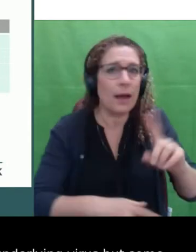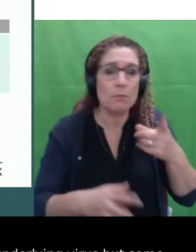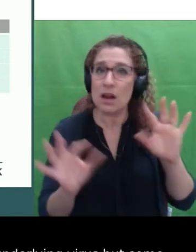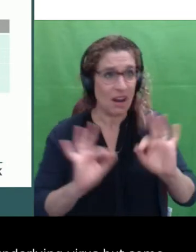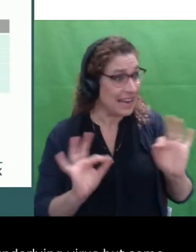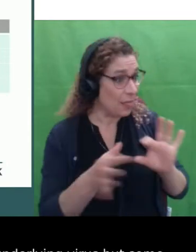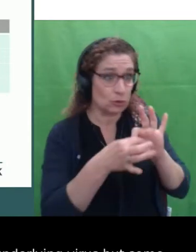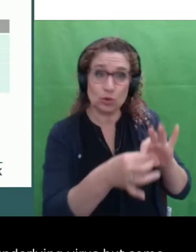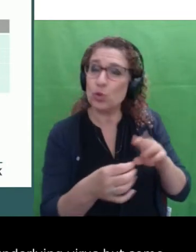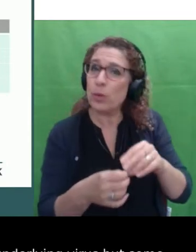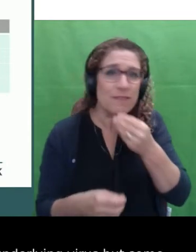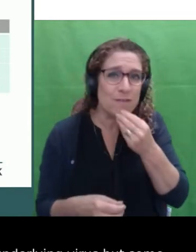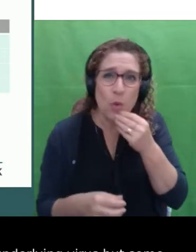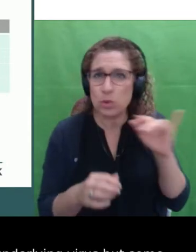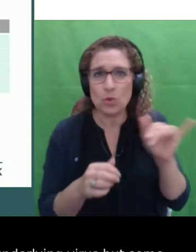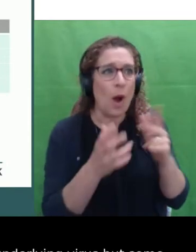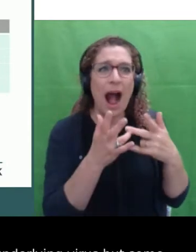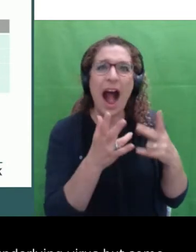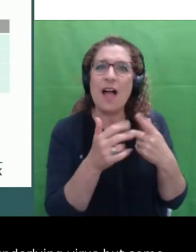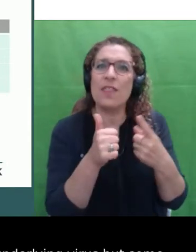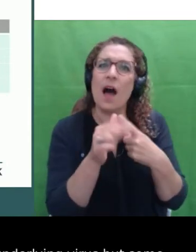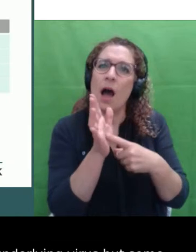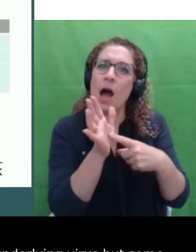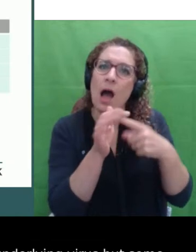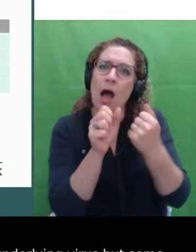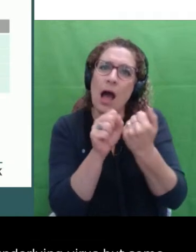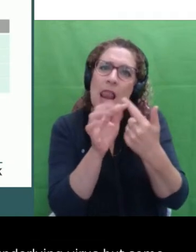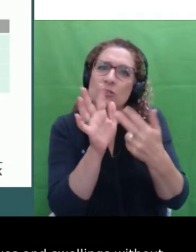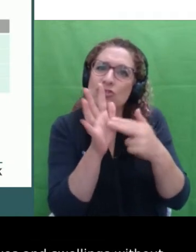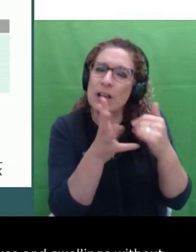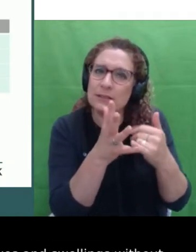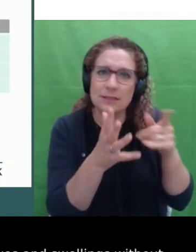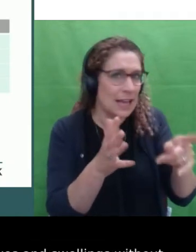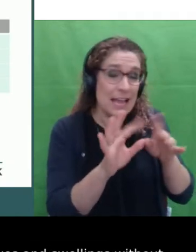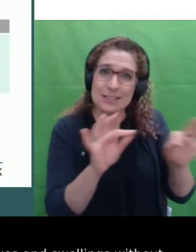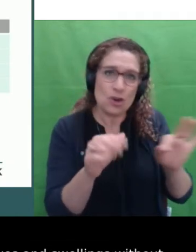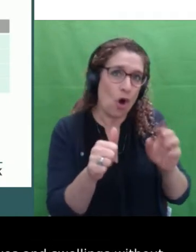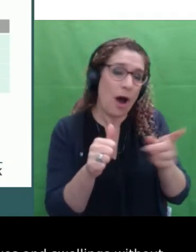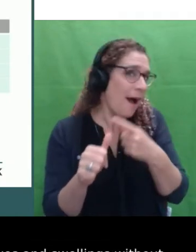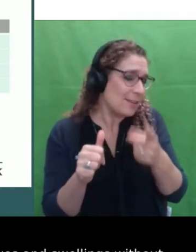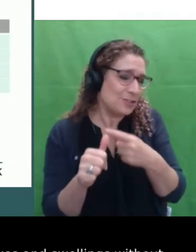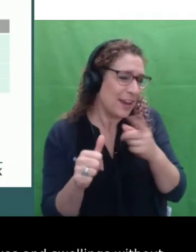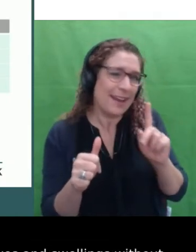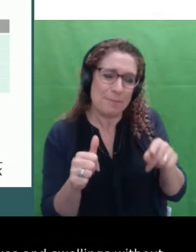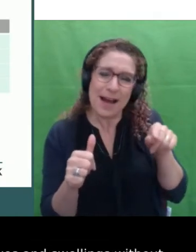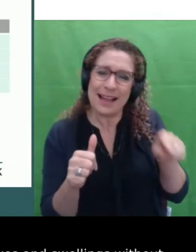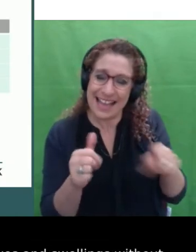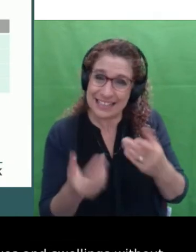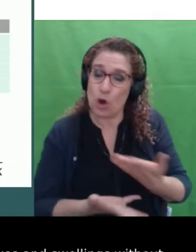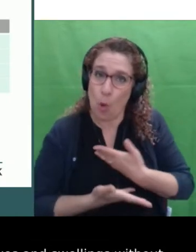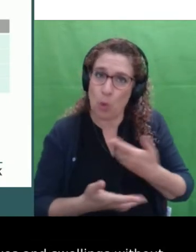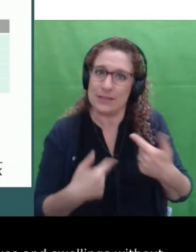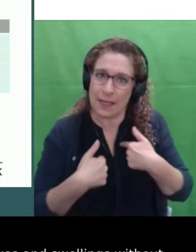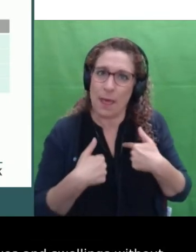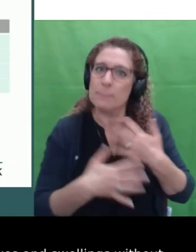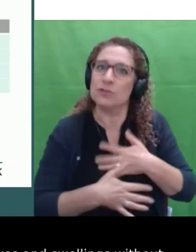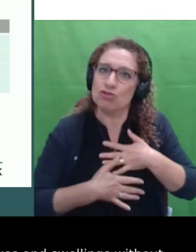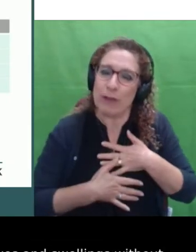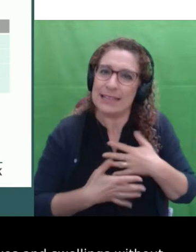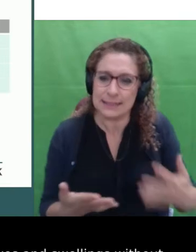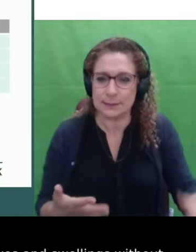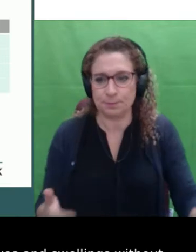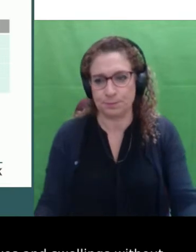allergens and um it's not actually an allergic process that's going on but it causes a lot of distress to patients